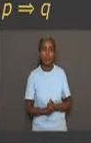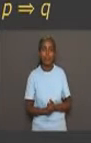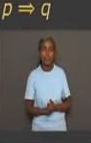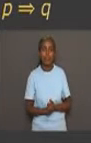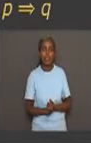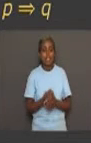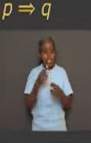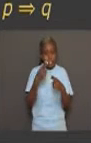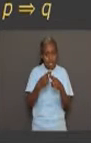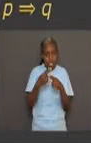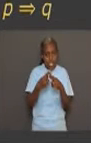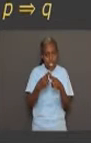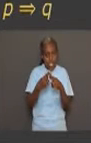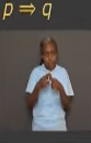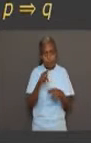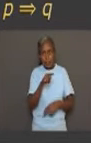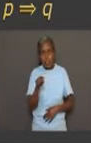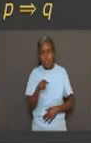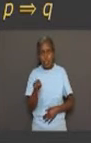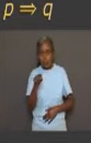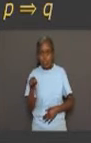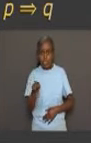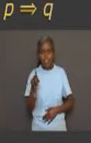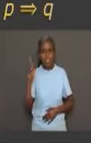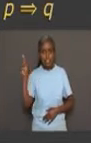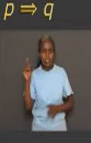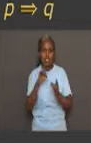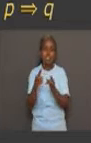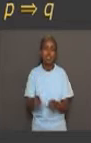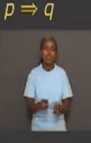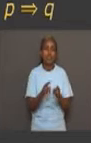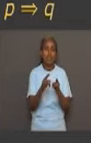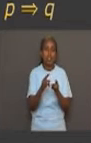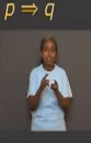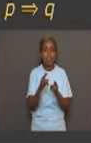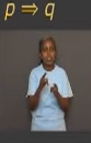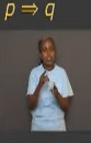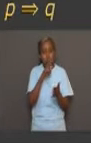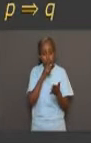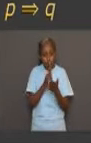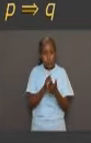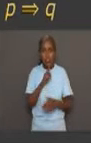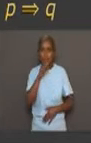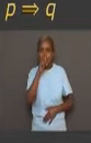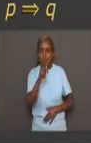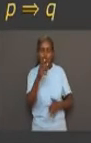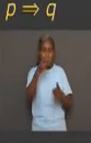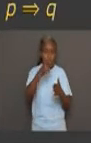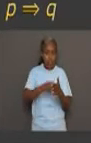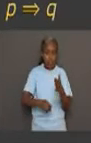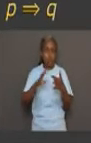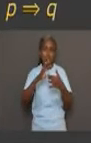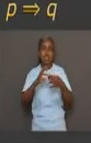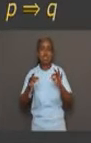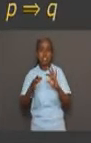As the name implies, this method proves the truth value of a